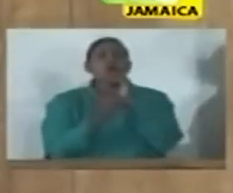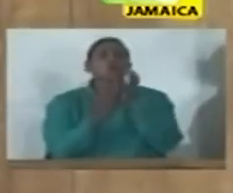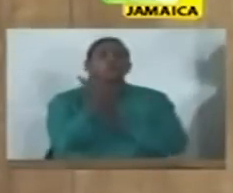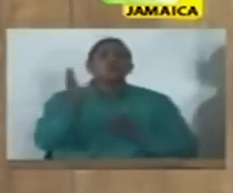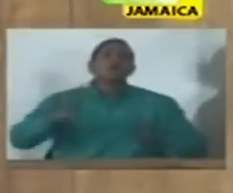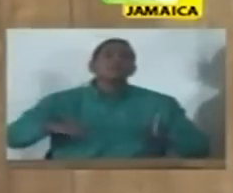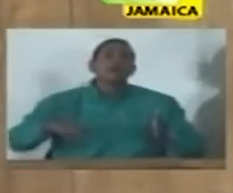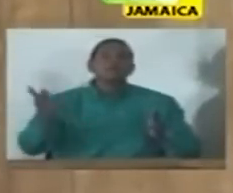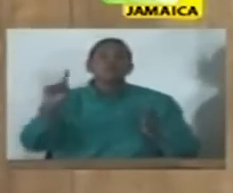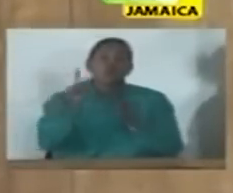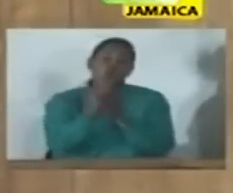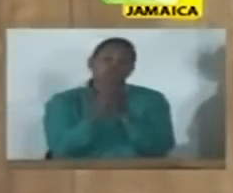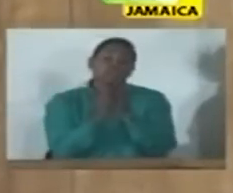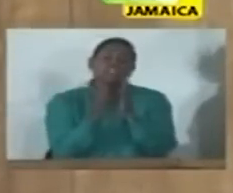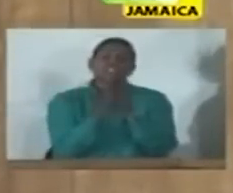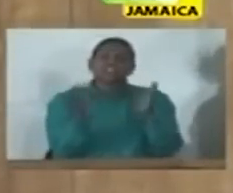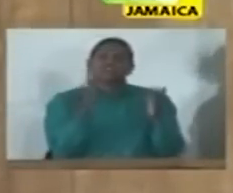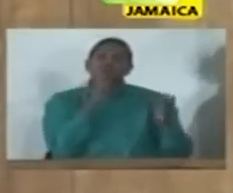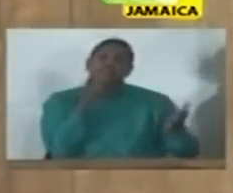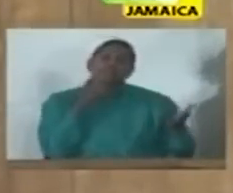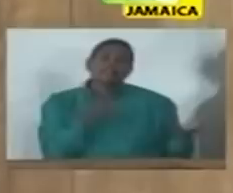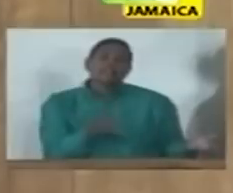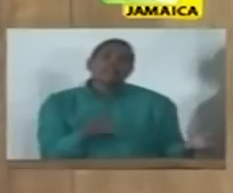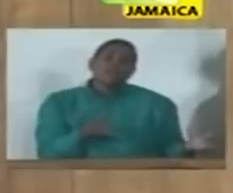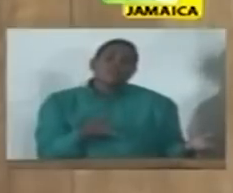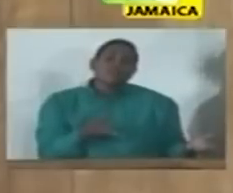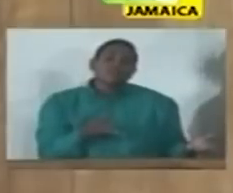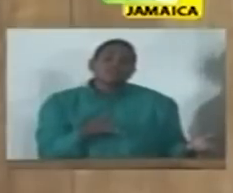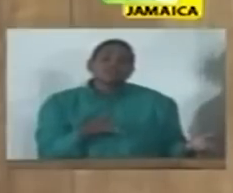in which the Attorney General sits